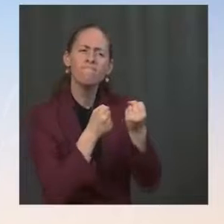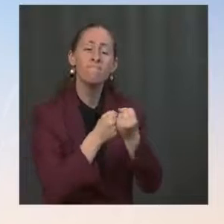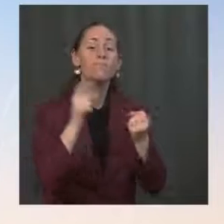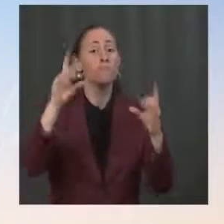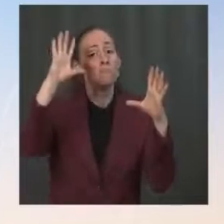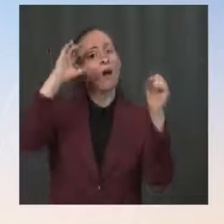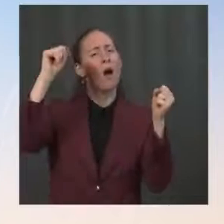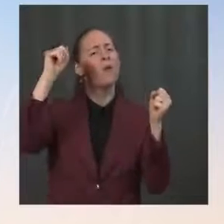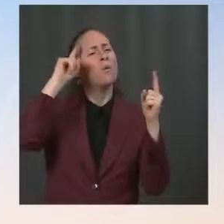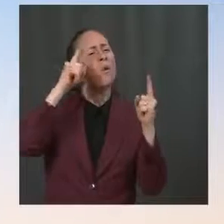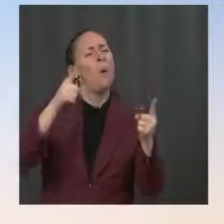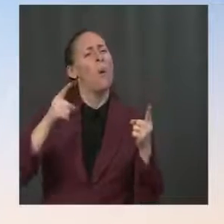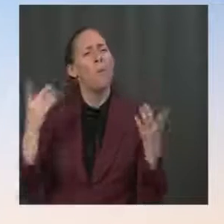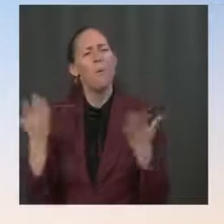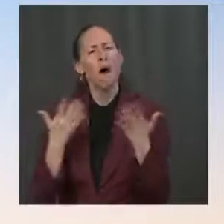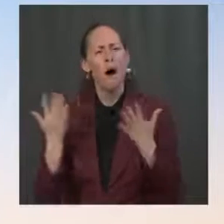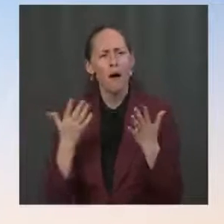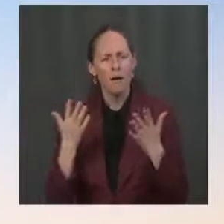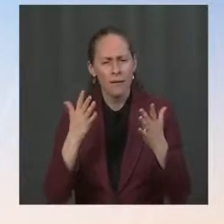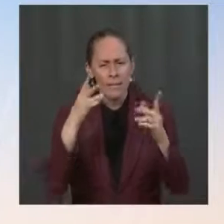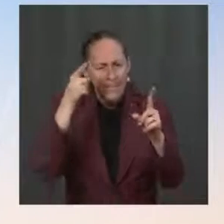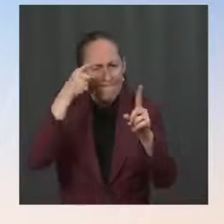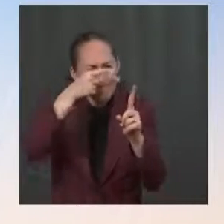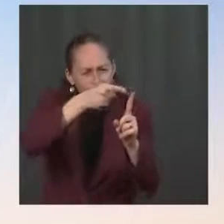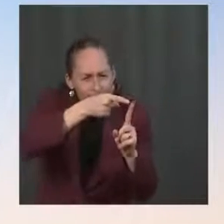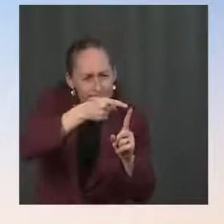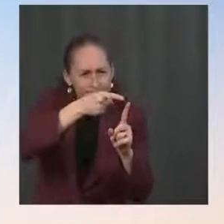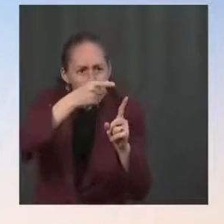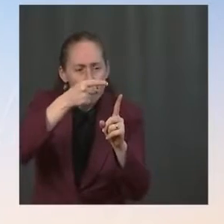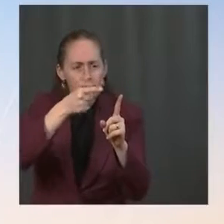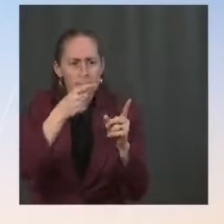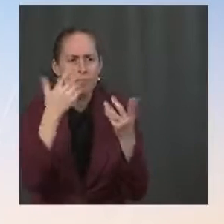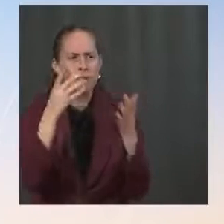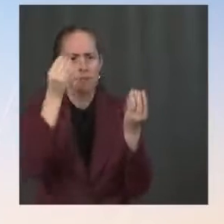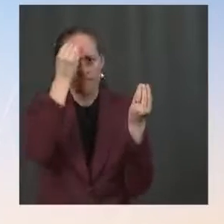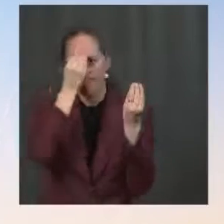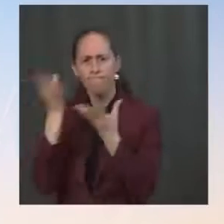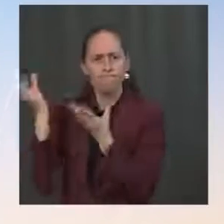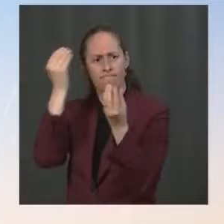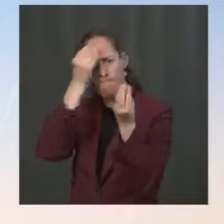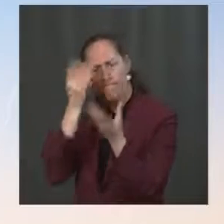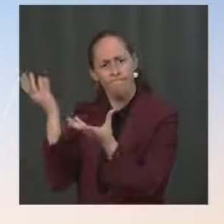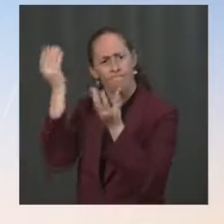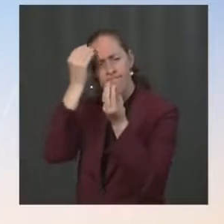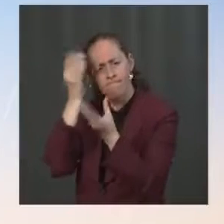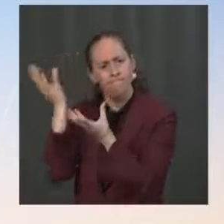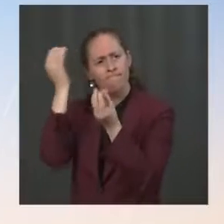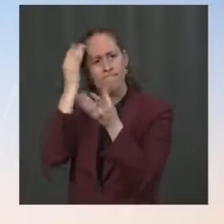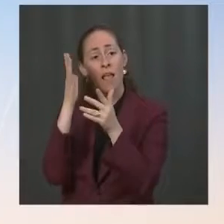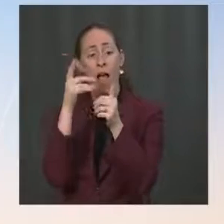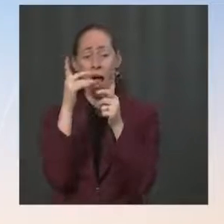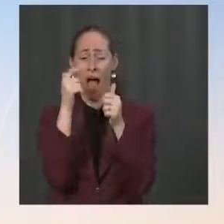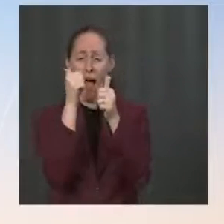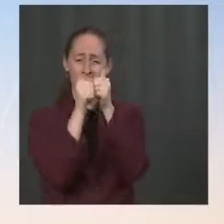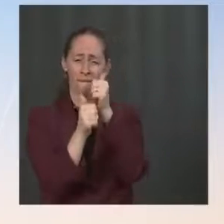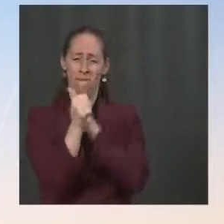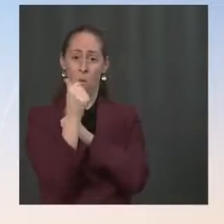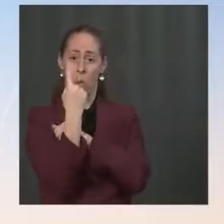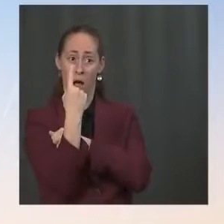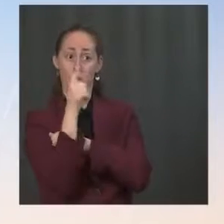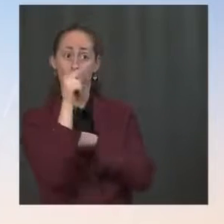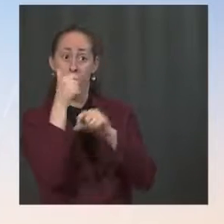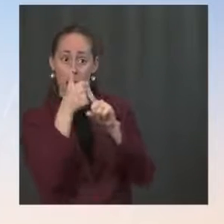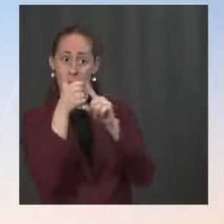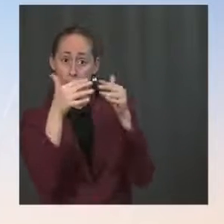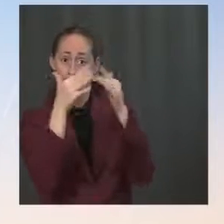focus and laser focus, which he asked for many updates a day on, is getting every American who wants to leave out now in the next few days. That